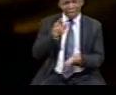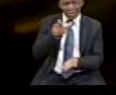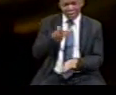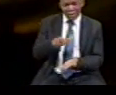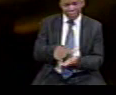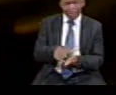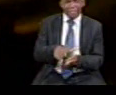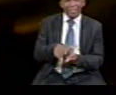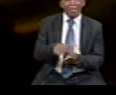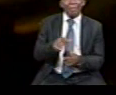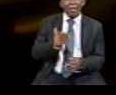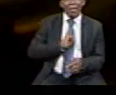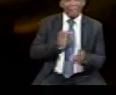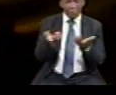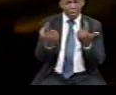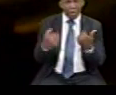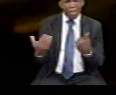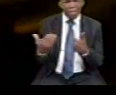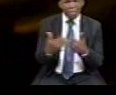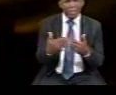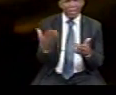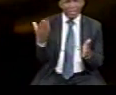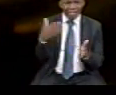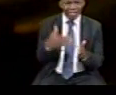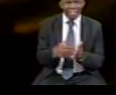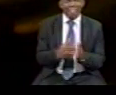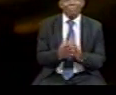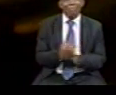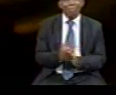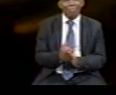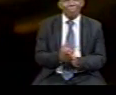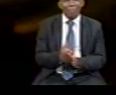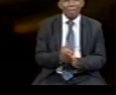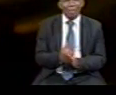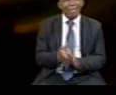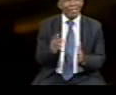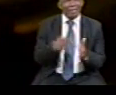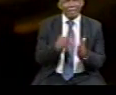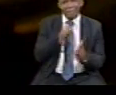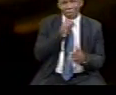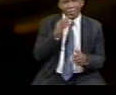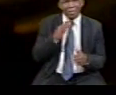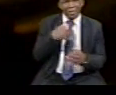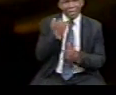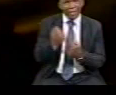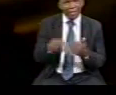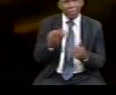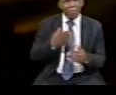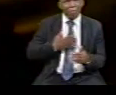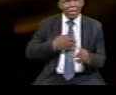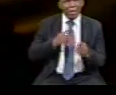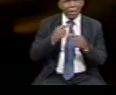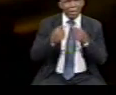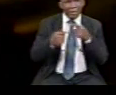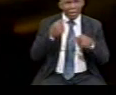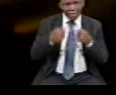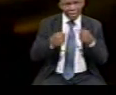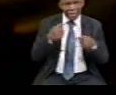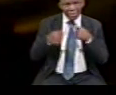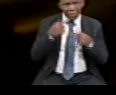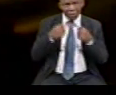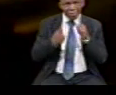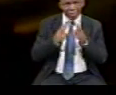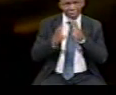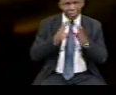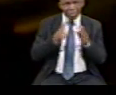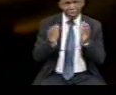going to come again. This is not going to be the end of my interaction with you. But I'm going to come again. But at that